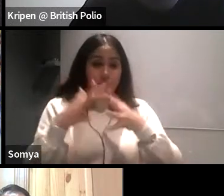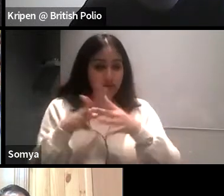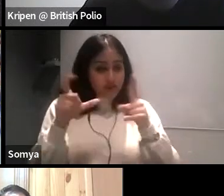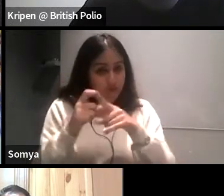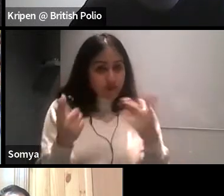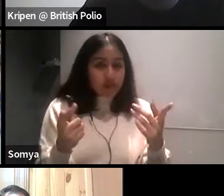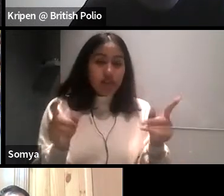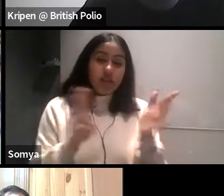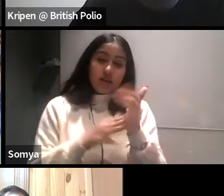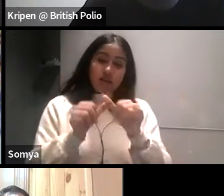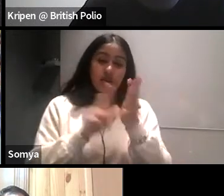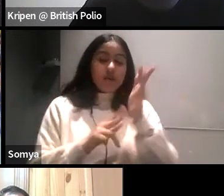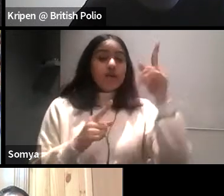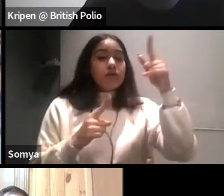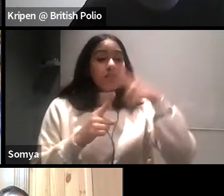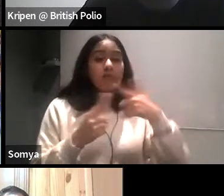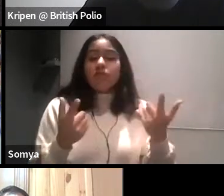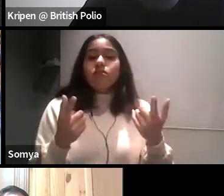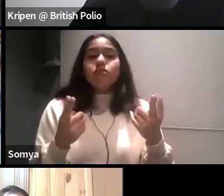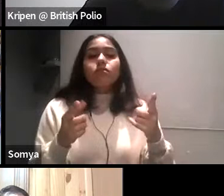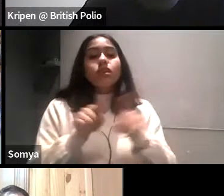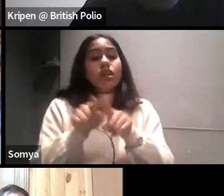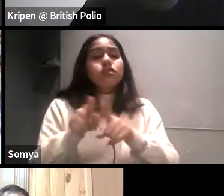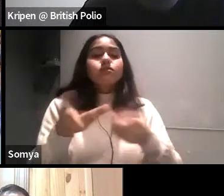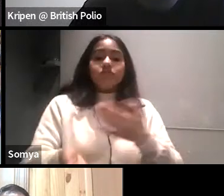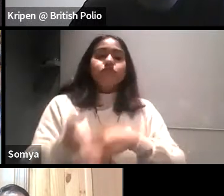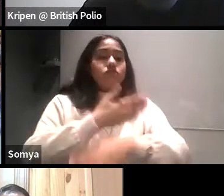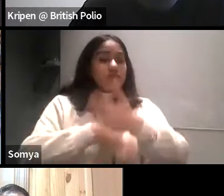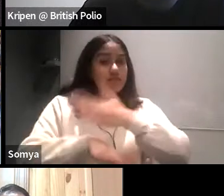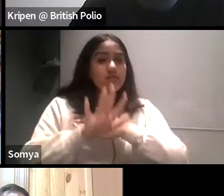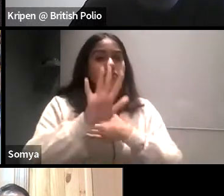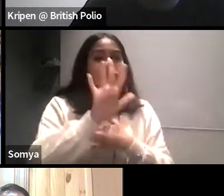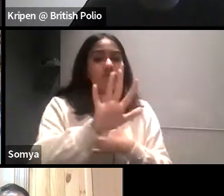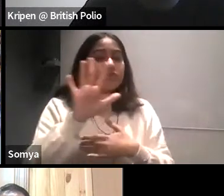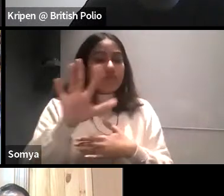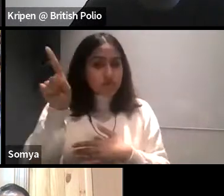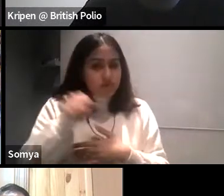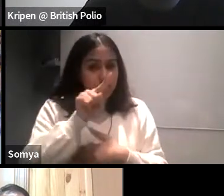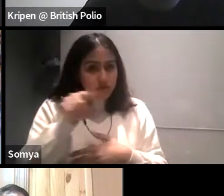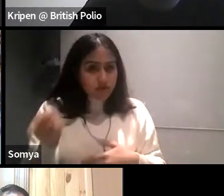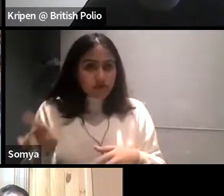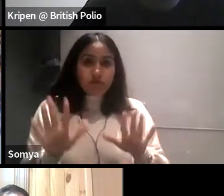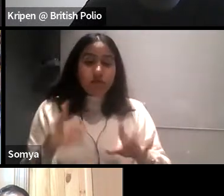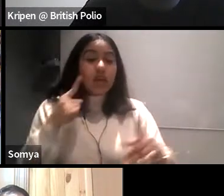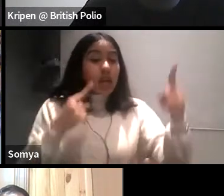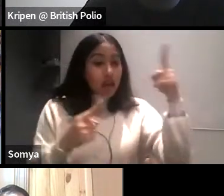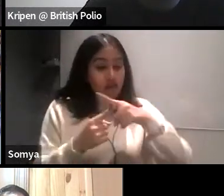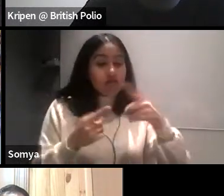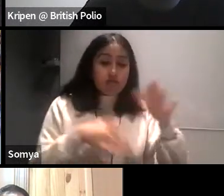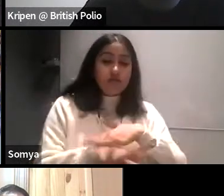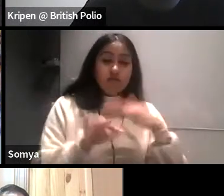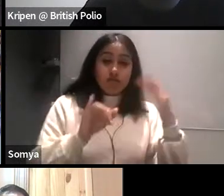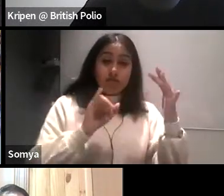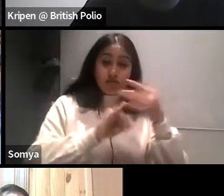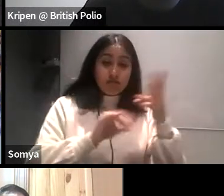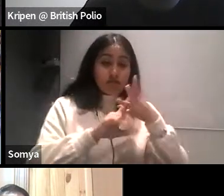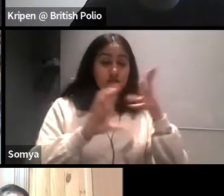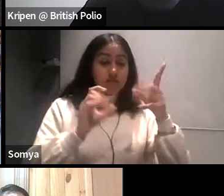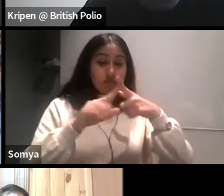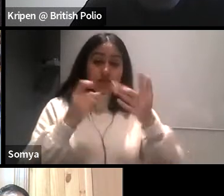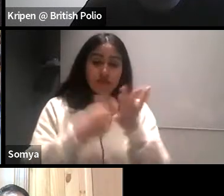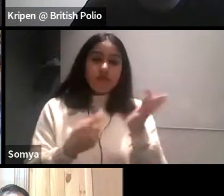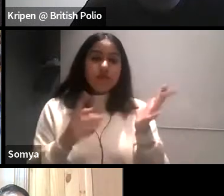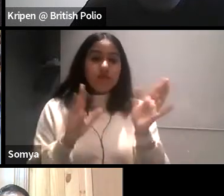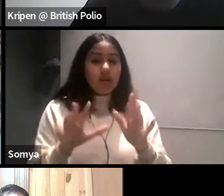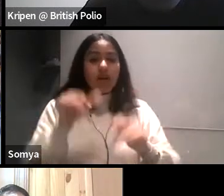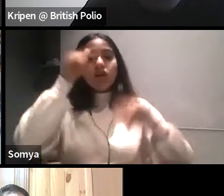into the mainstream. For example, Sarthak also has 55% of their employment in the IT sector. Now, IT is a big sector in India